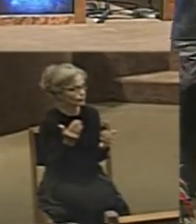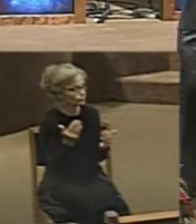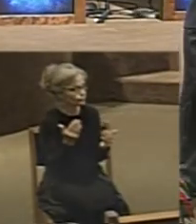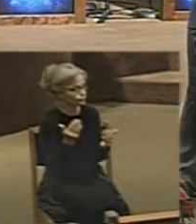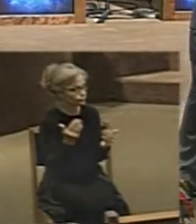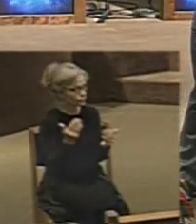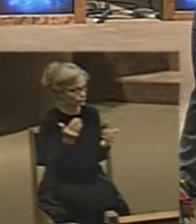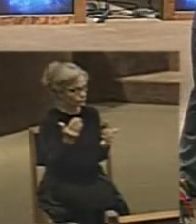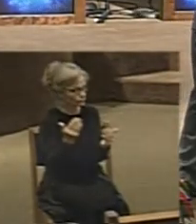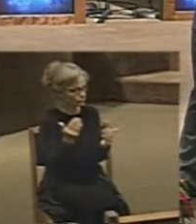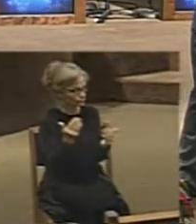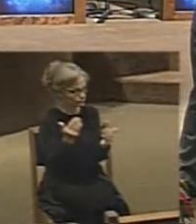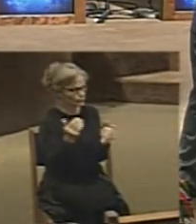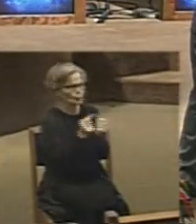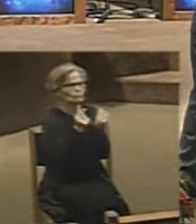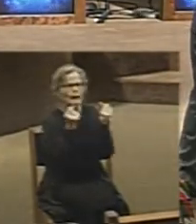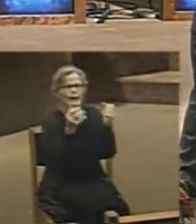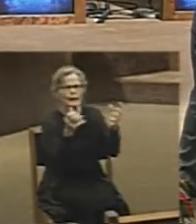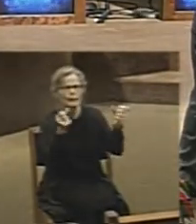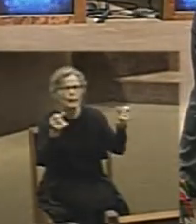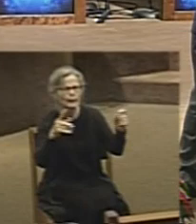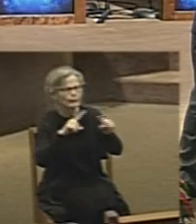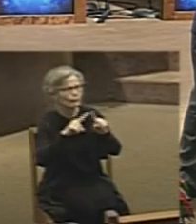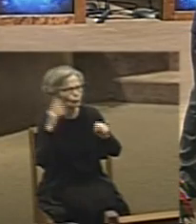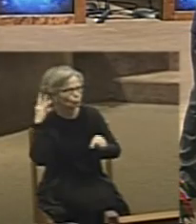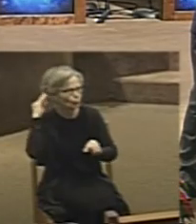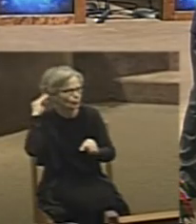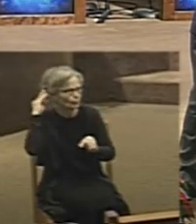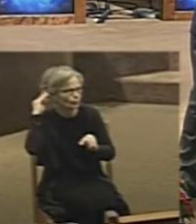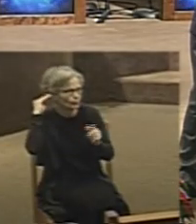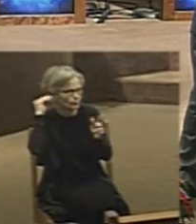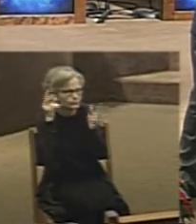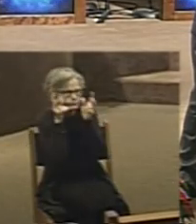The cacophony of voices.